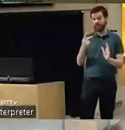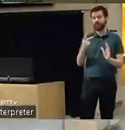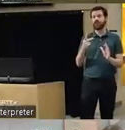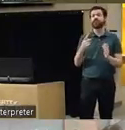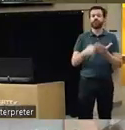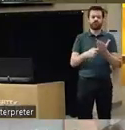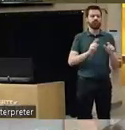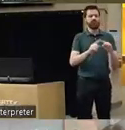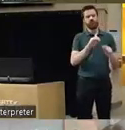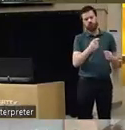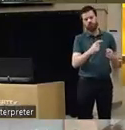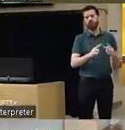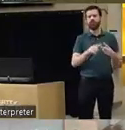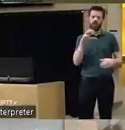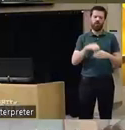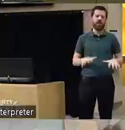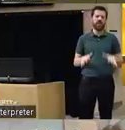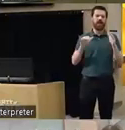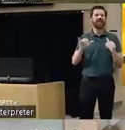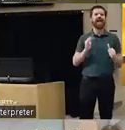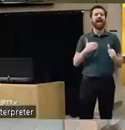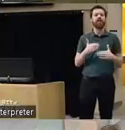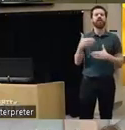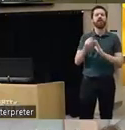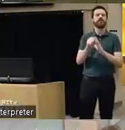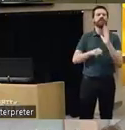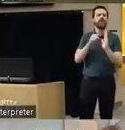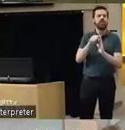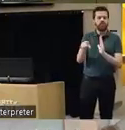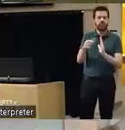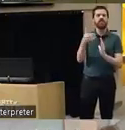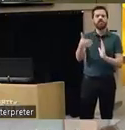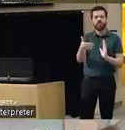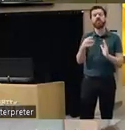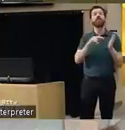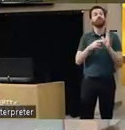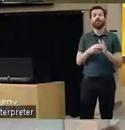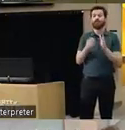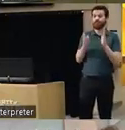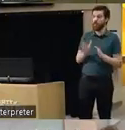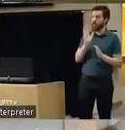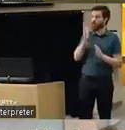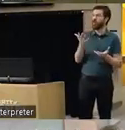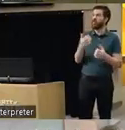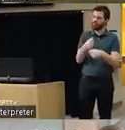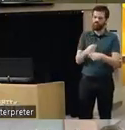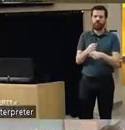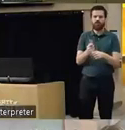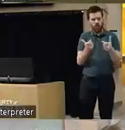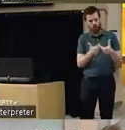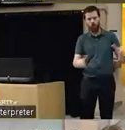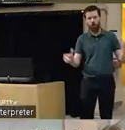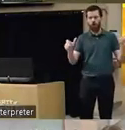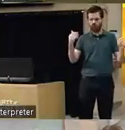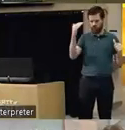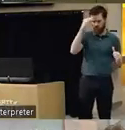including anxiety disorders, which is our next seasonal offering, someone would create a large amount of